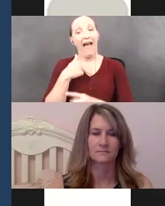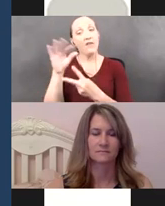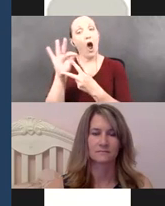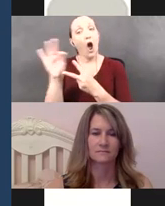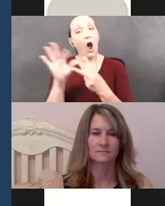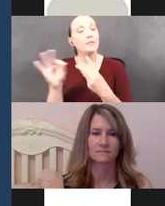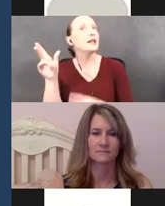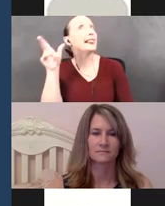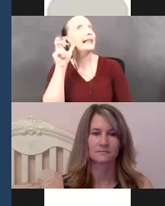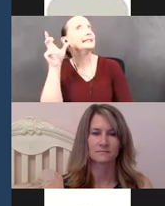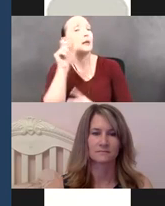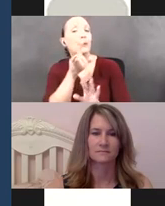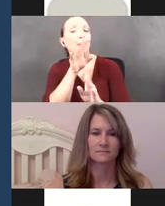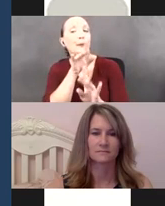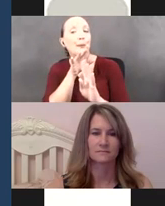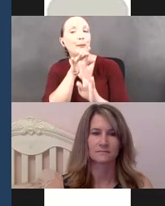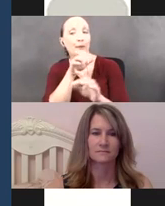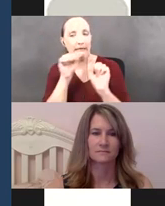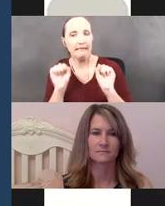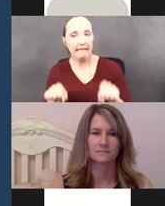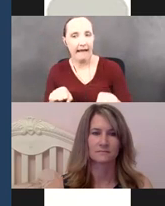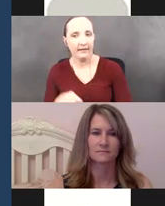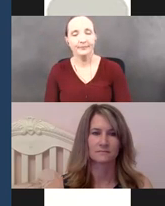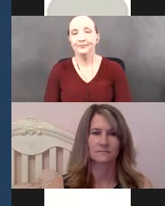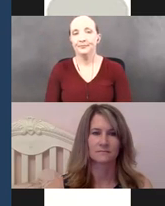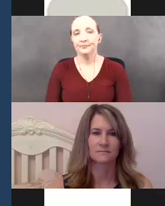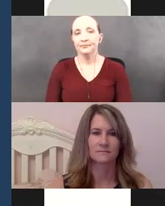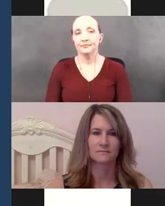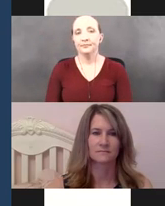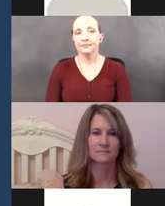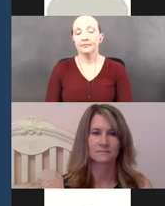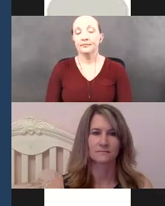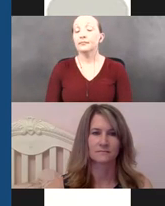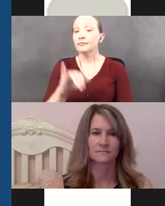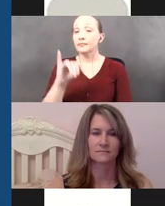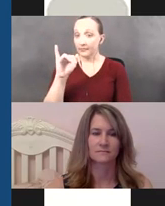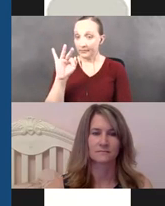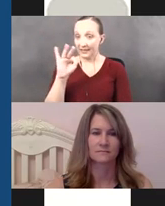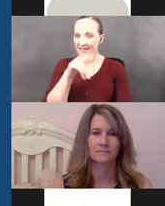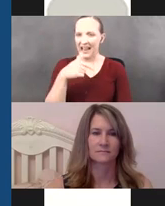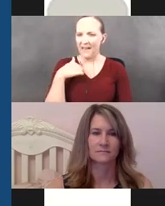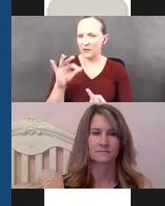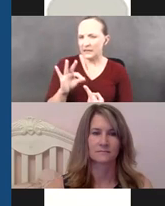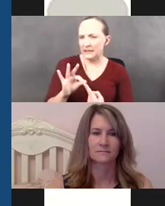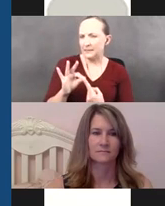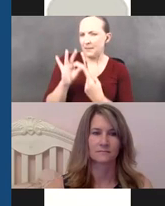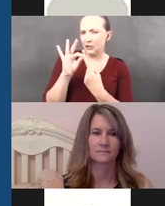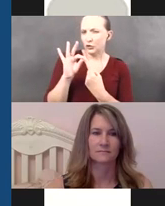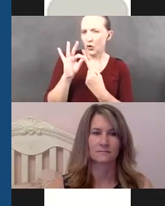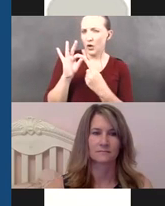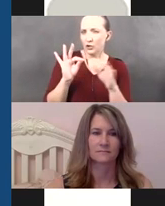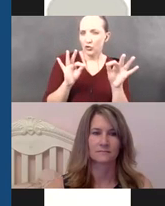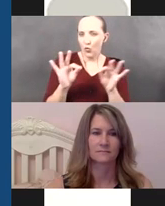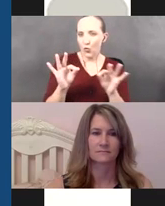audio para version. escuchar una versión audio de las If instrucciones. the activity Si la has a unique actividad set of directions for each tiene